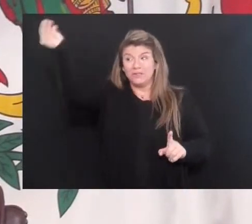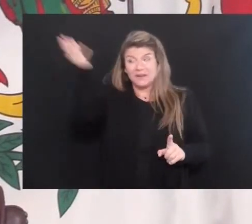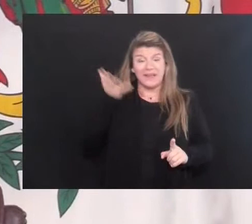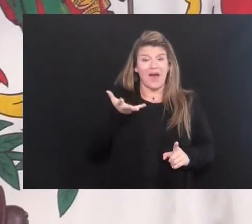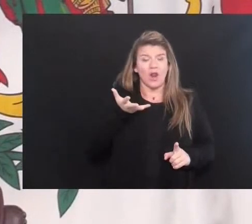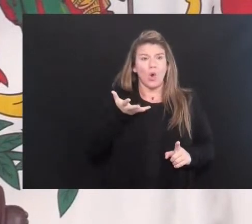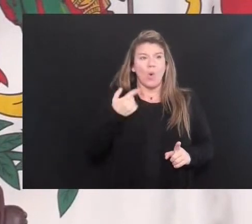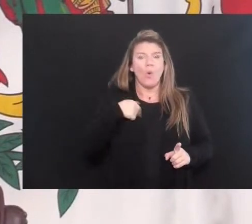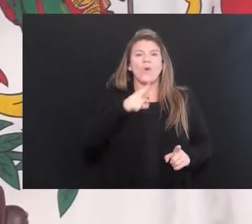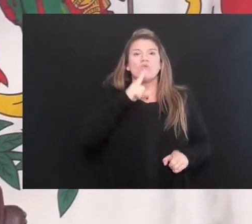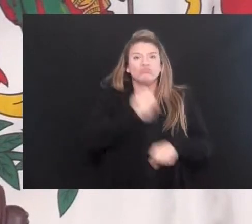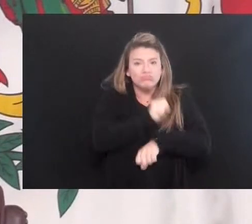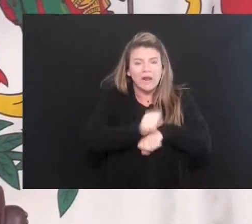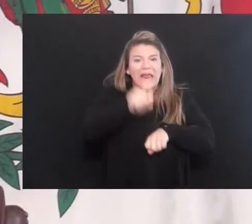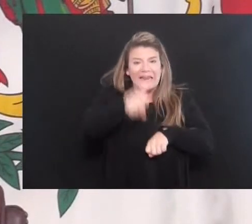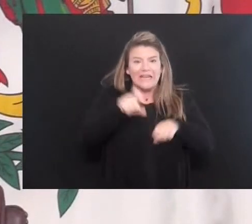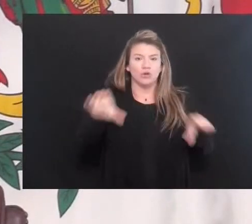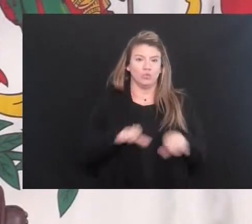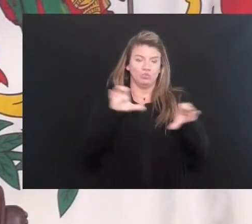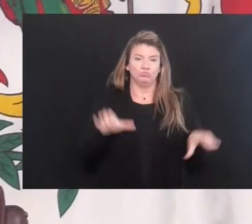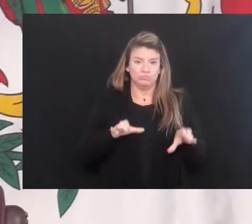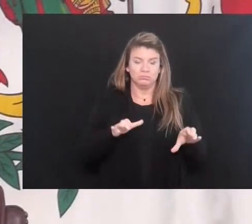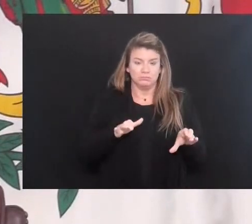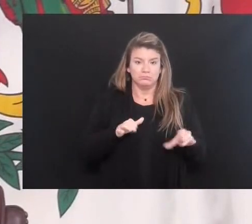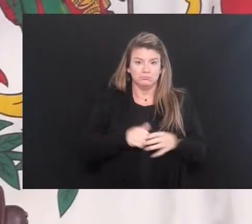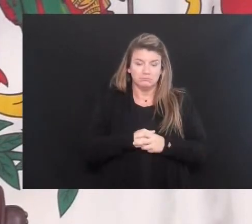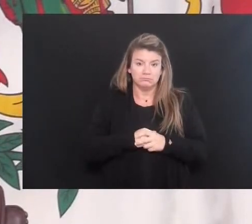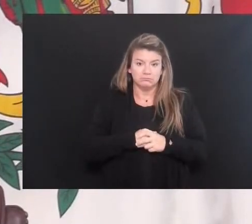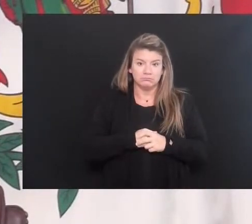what we really need to be doing.